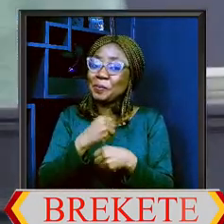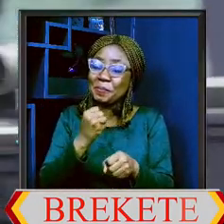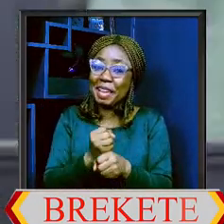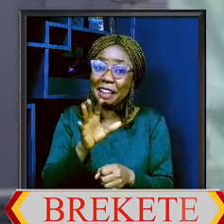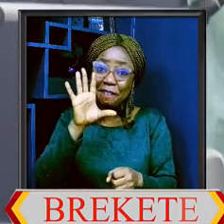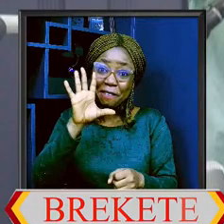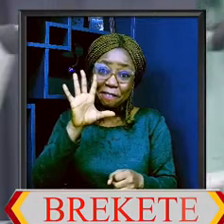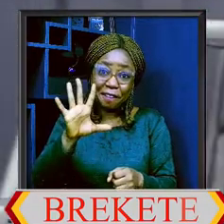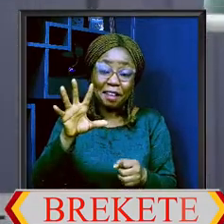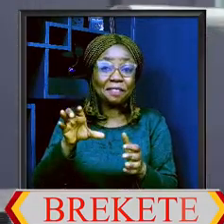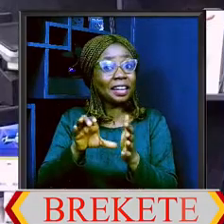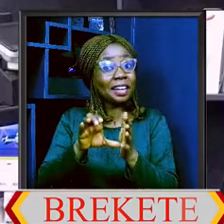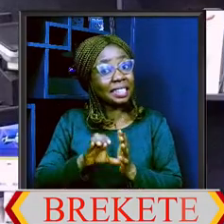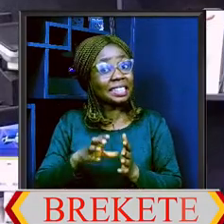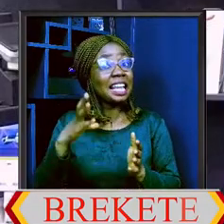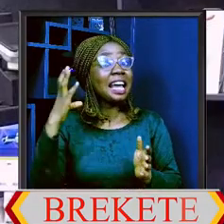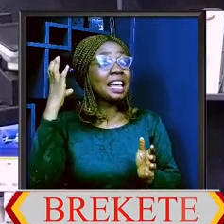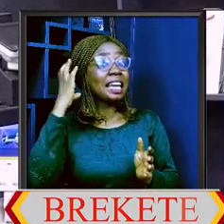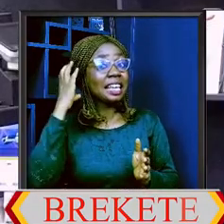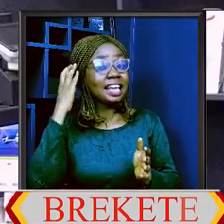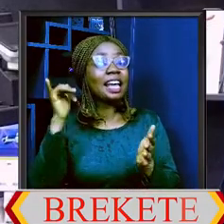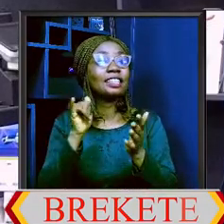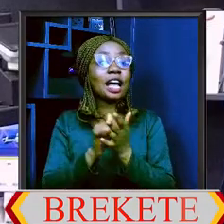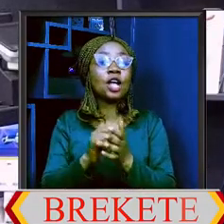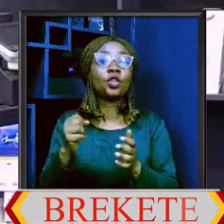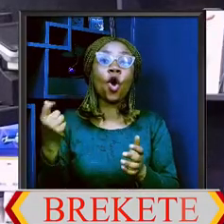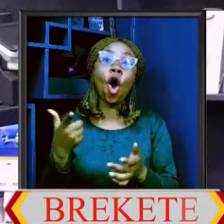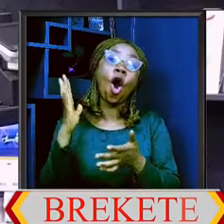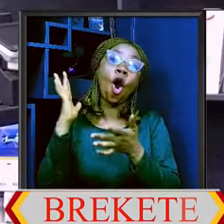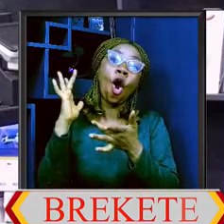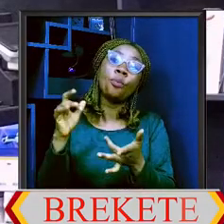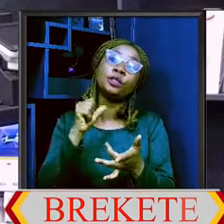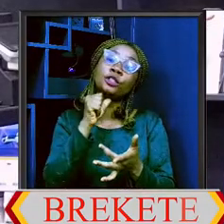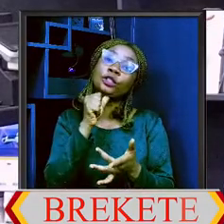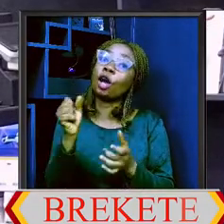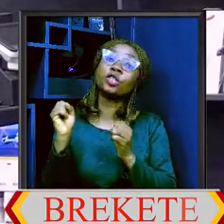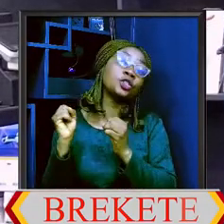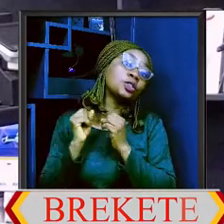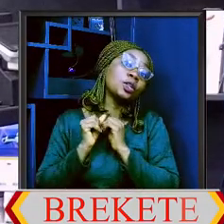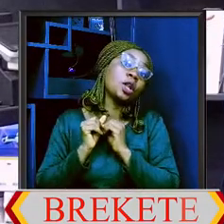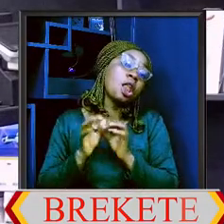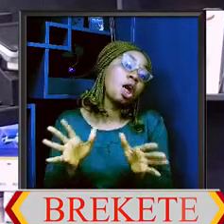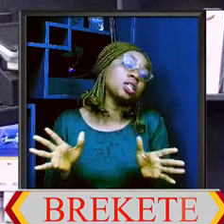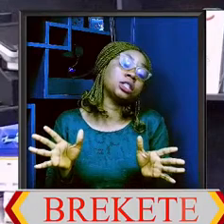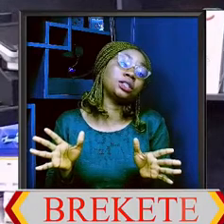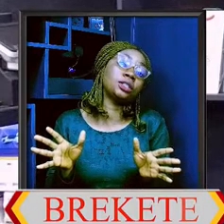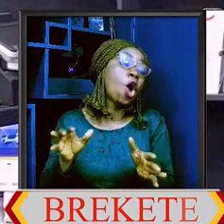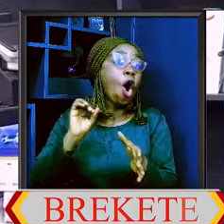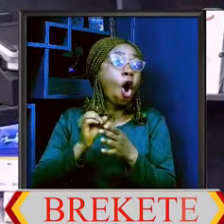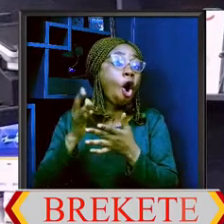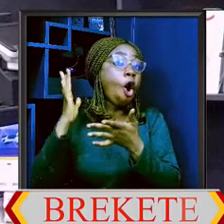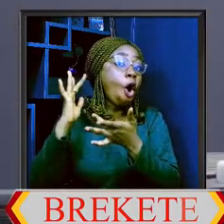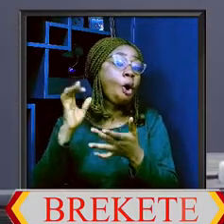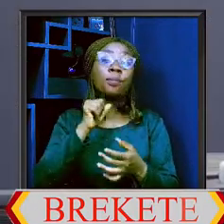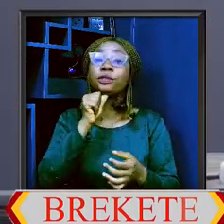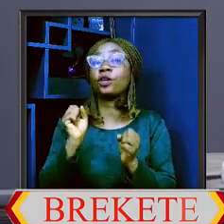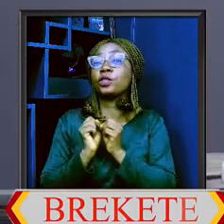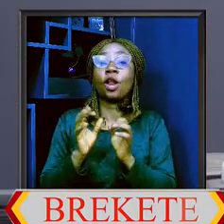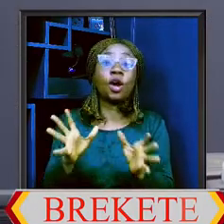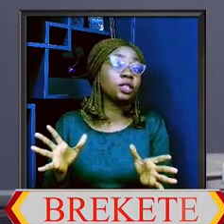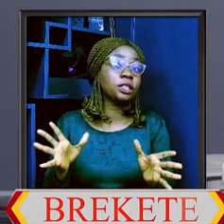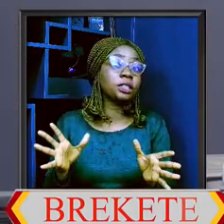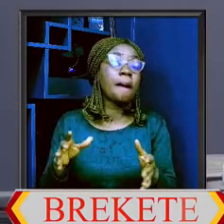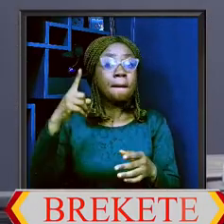credit make here say all hope is not all hope all